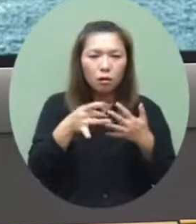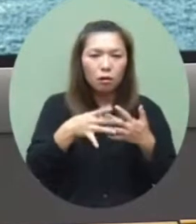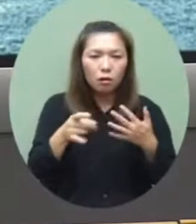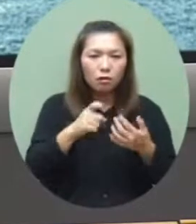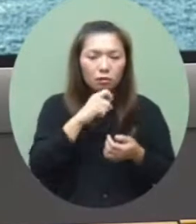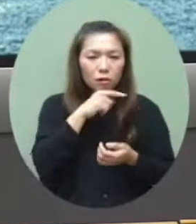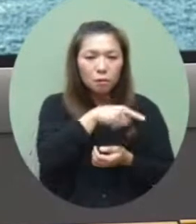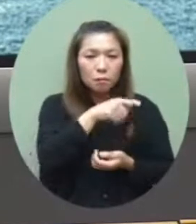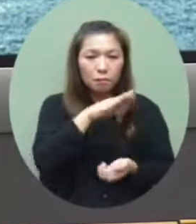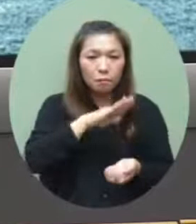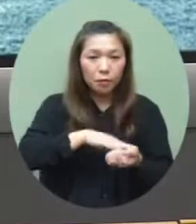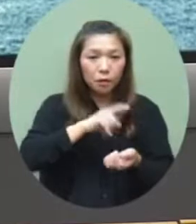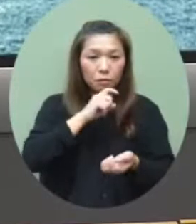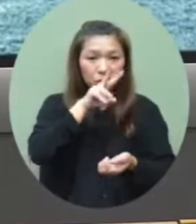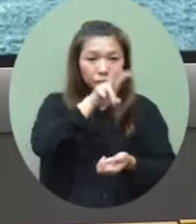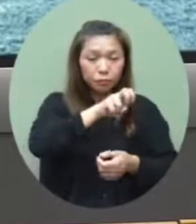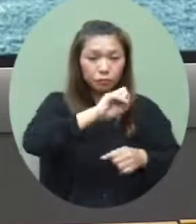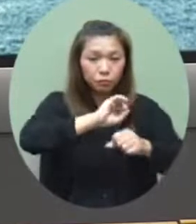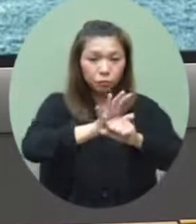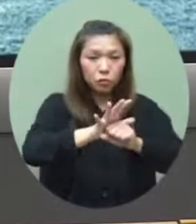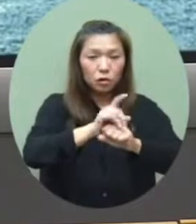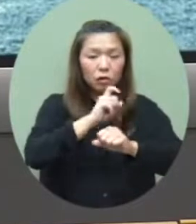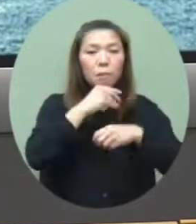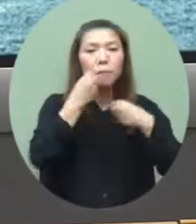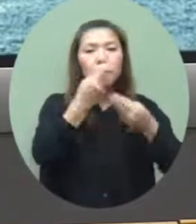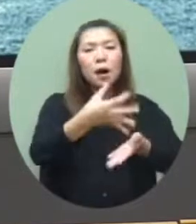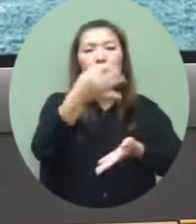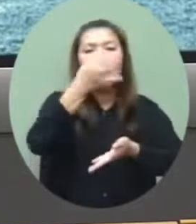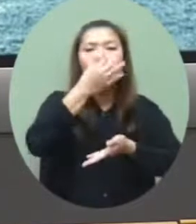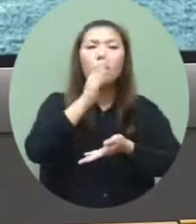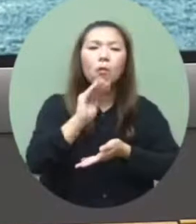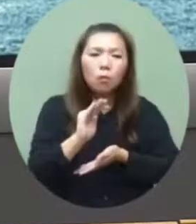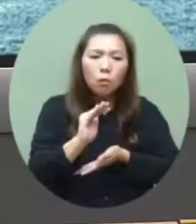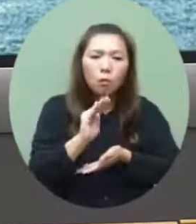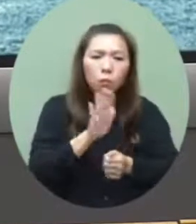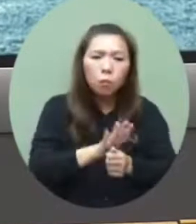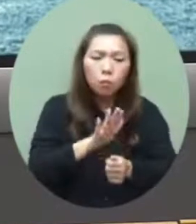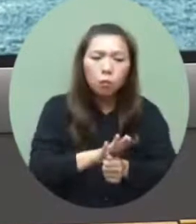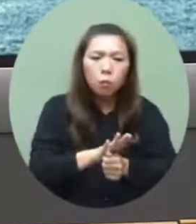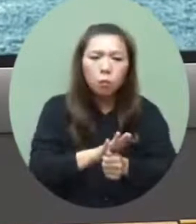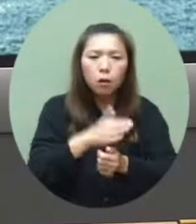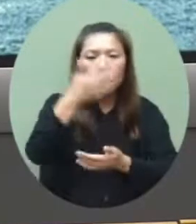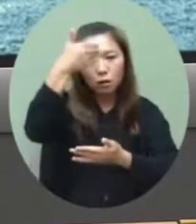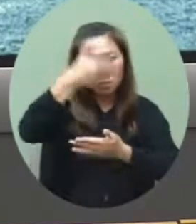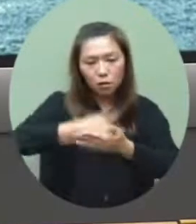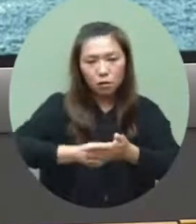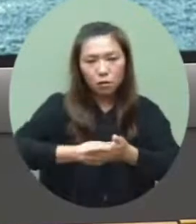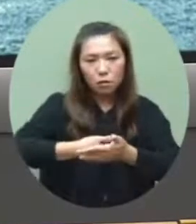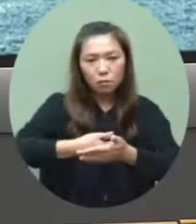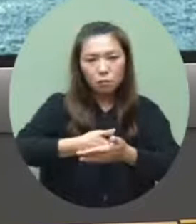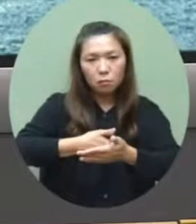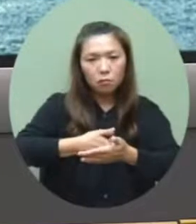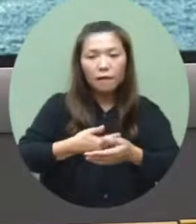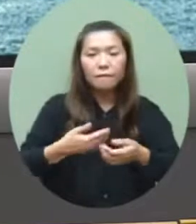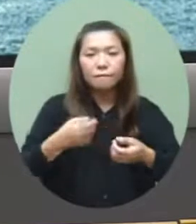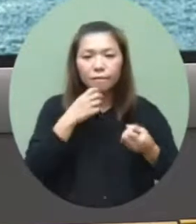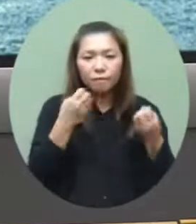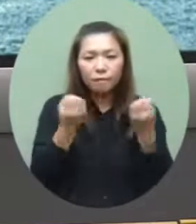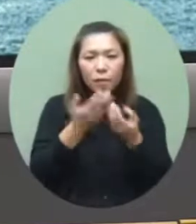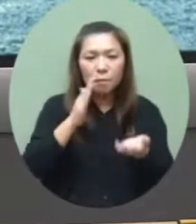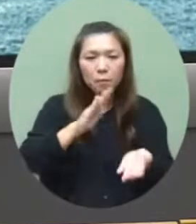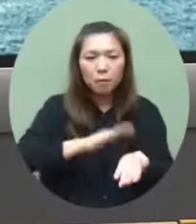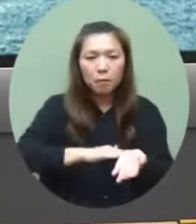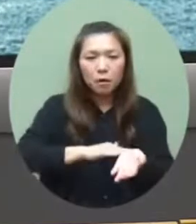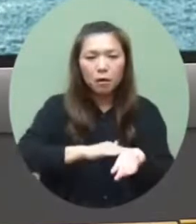as long as you don't feel well, you should see a doctor as quickly as possible. Because for COVID-19 cases, we